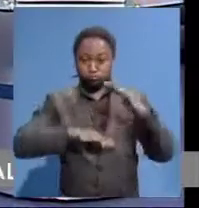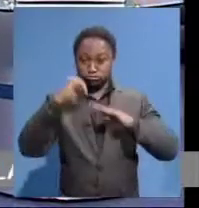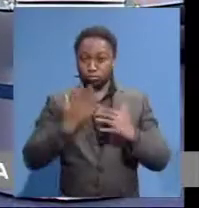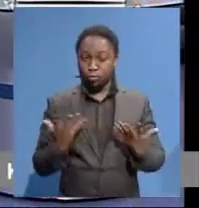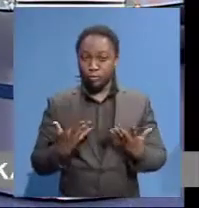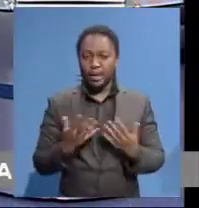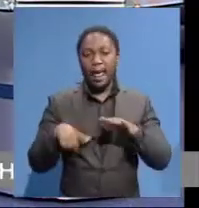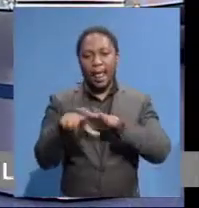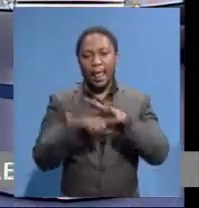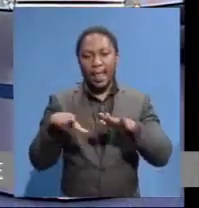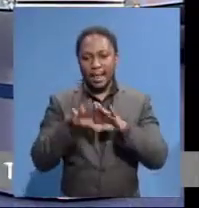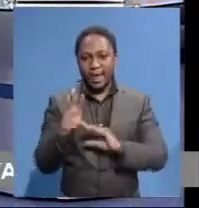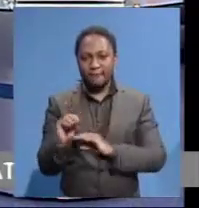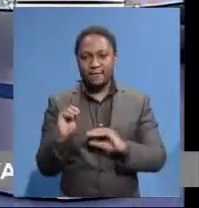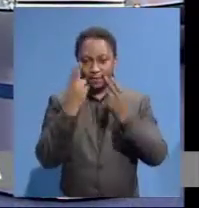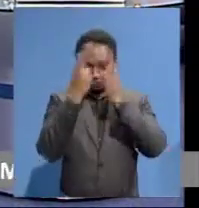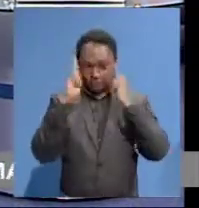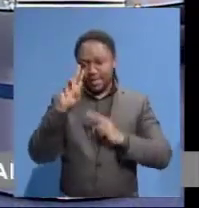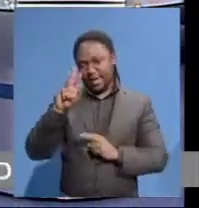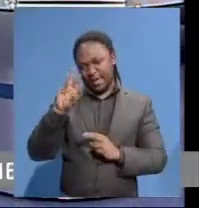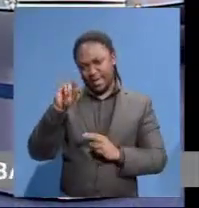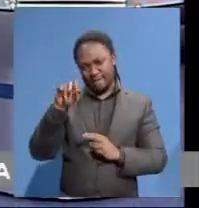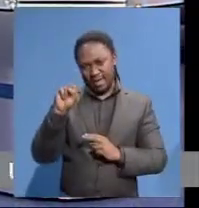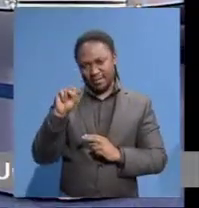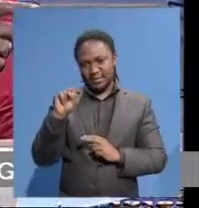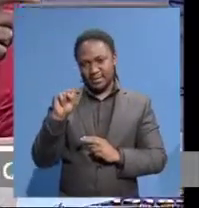got the land given by Wits. If you know Wits, the old